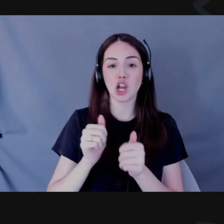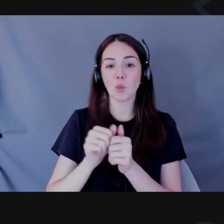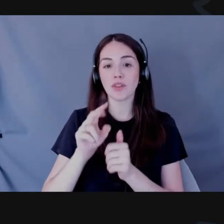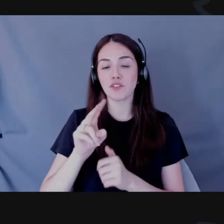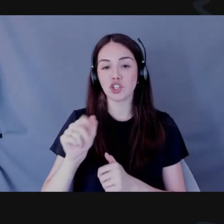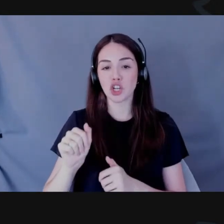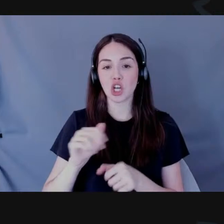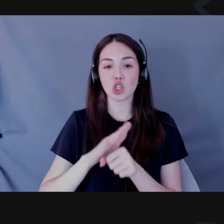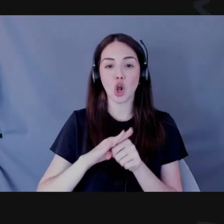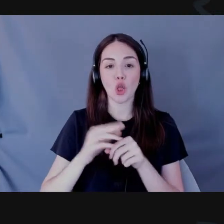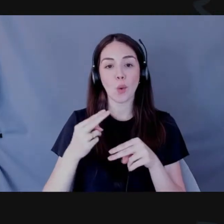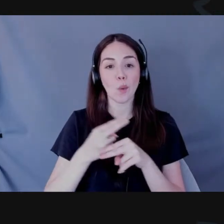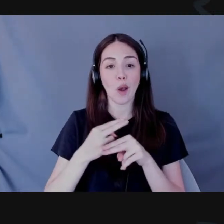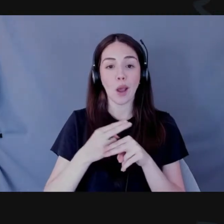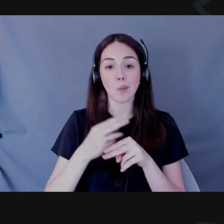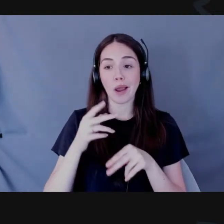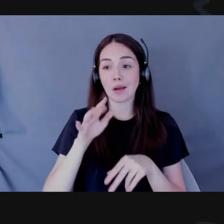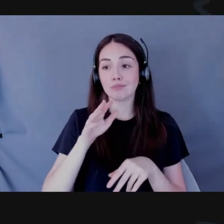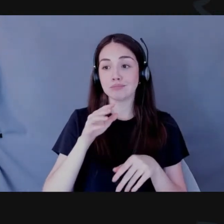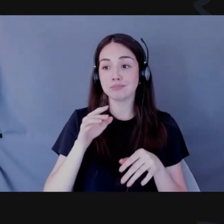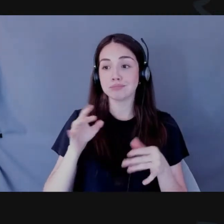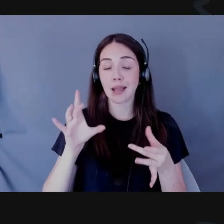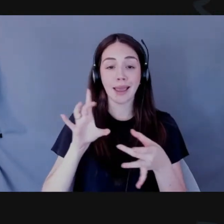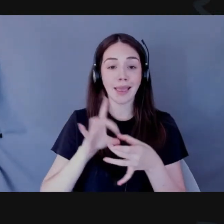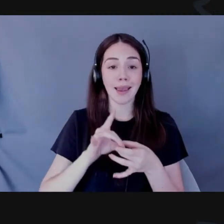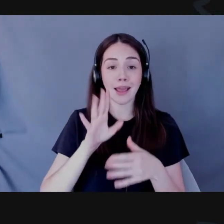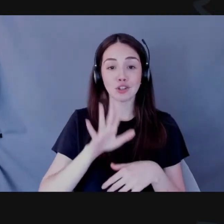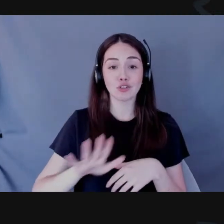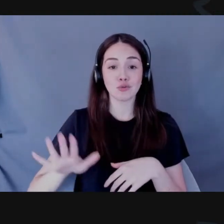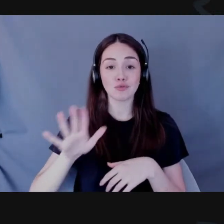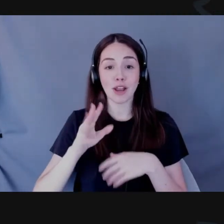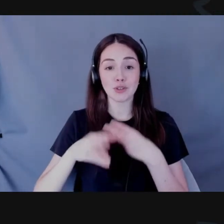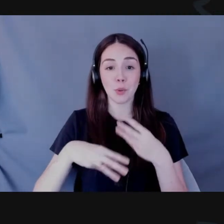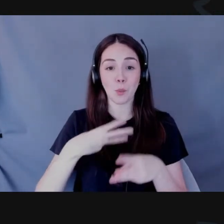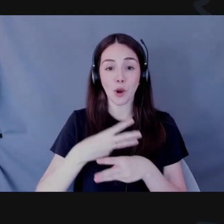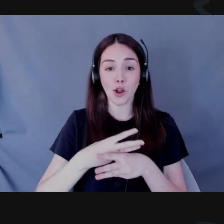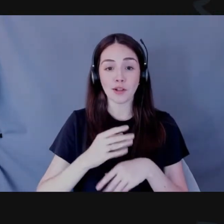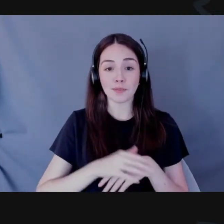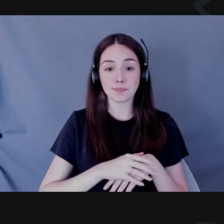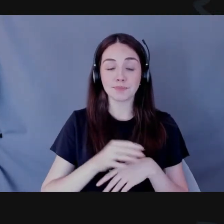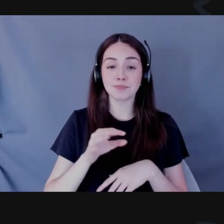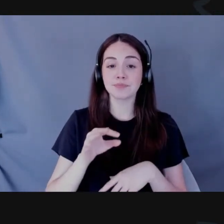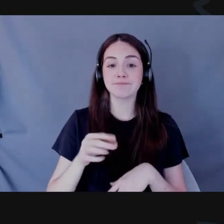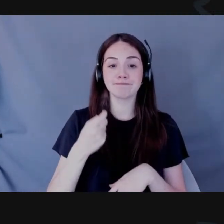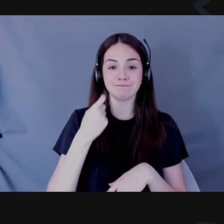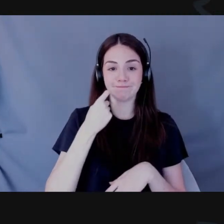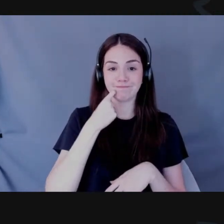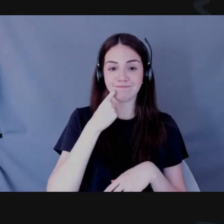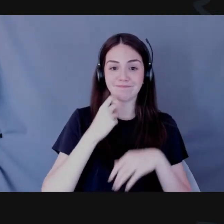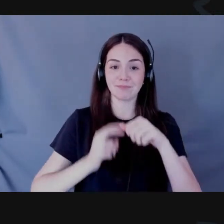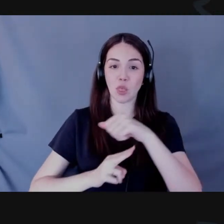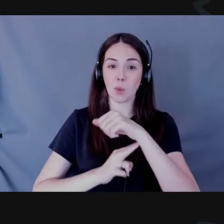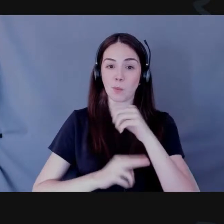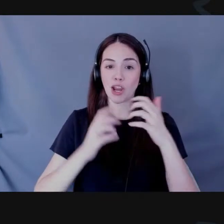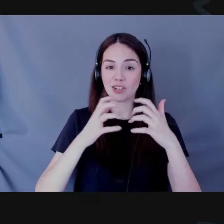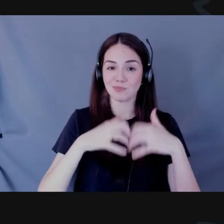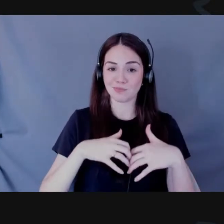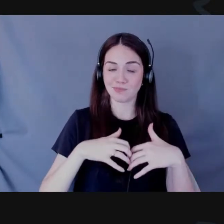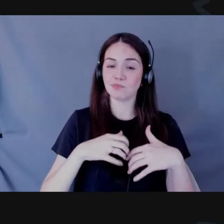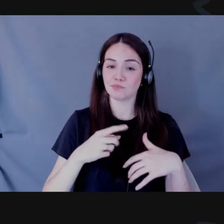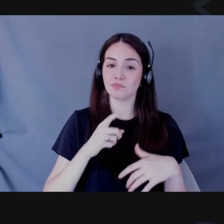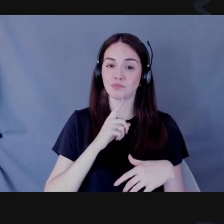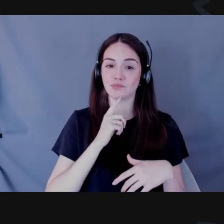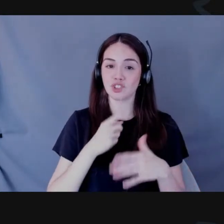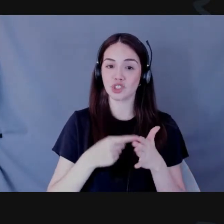local highway to the rest of the planet. The loss of the Francis Scott Key Bridge reminds us how important that